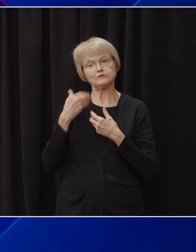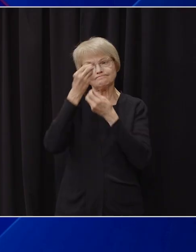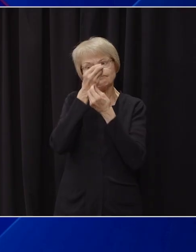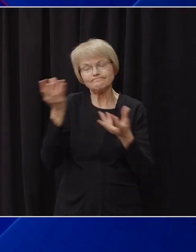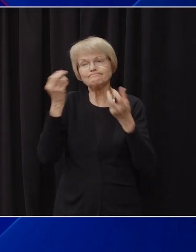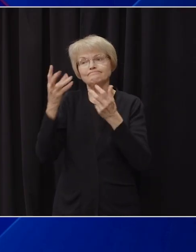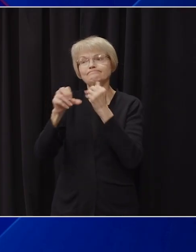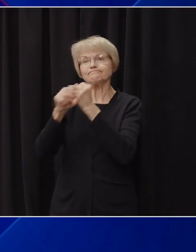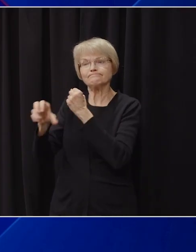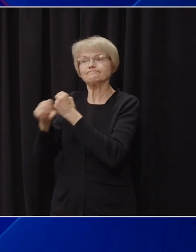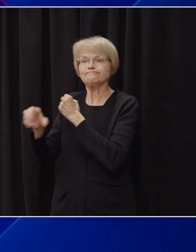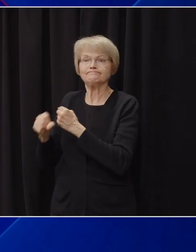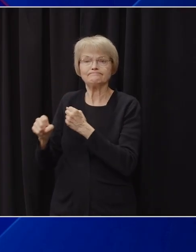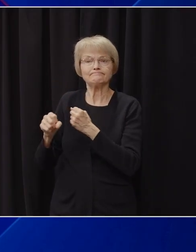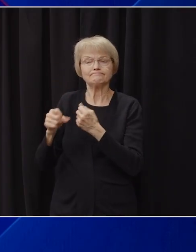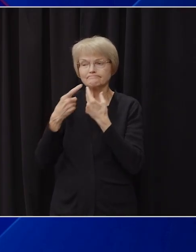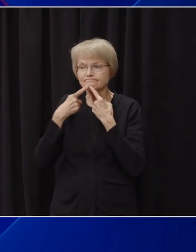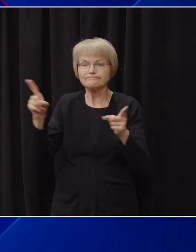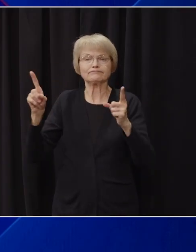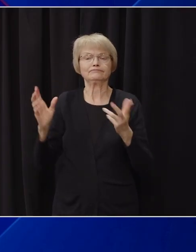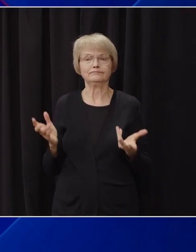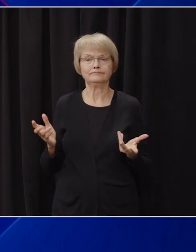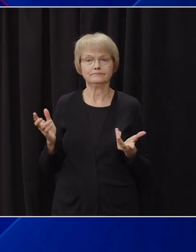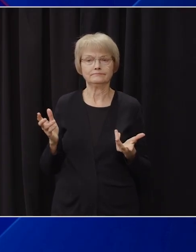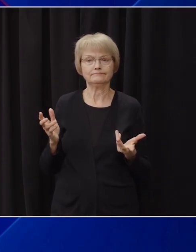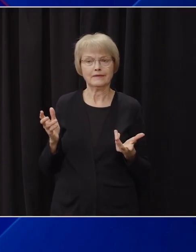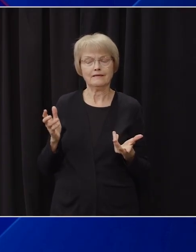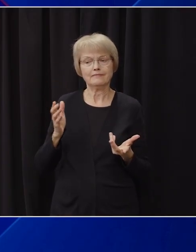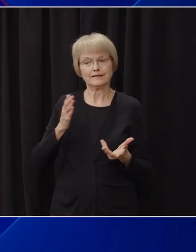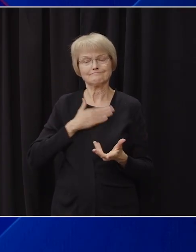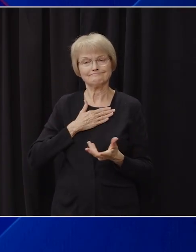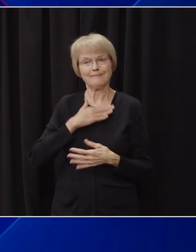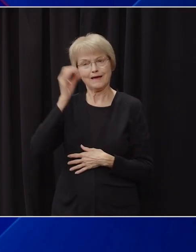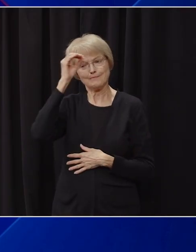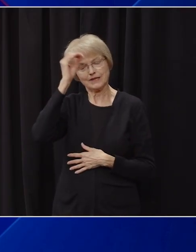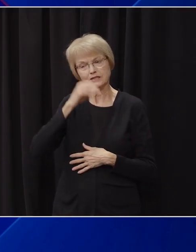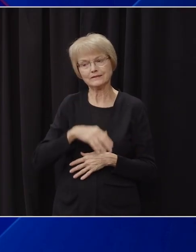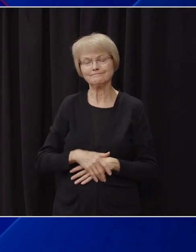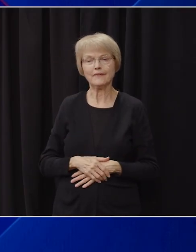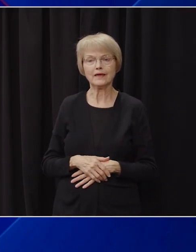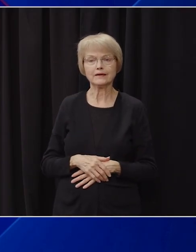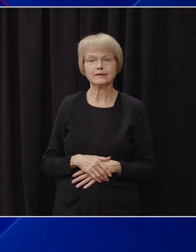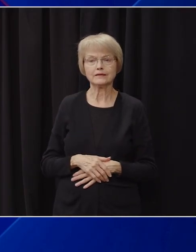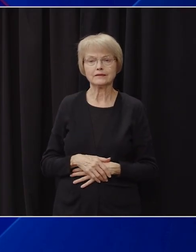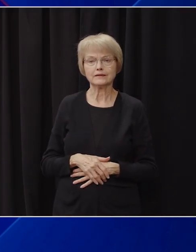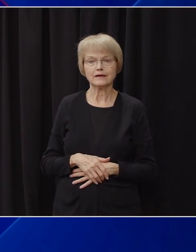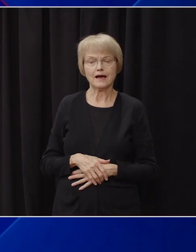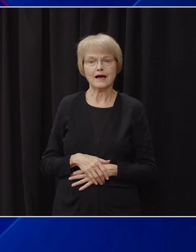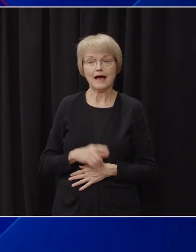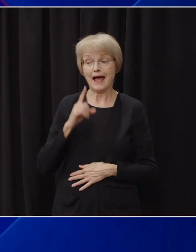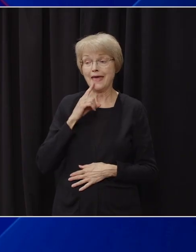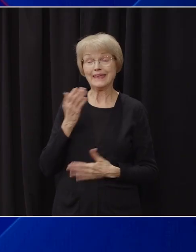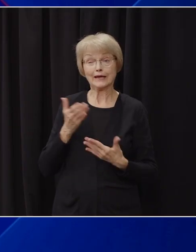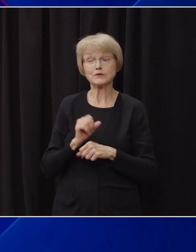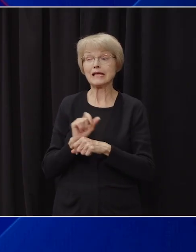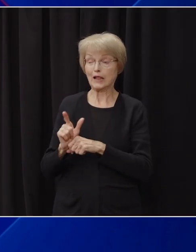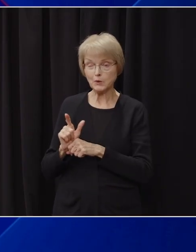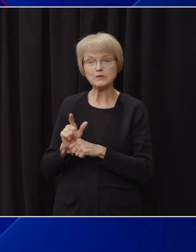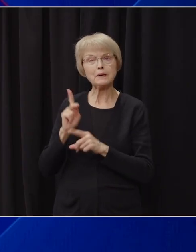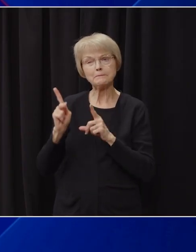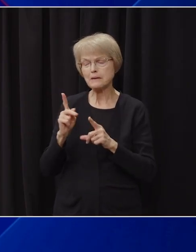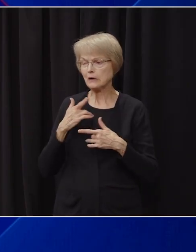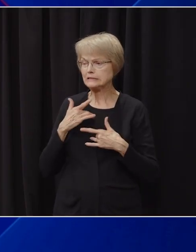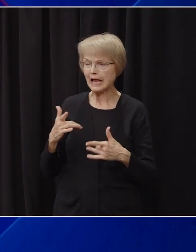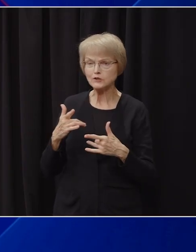think that's what I would say, and I feel that that's kind of a big thing in St. Louis. People